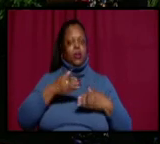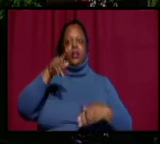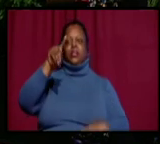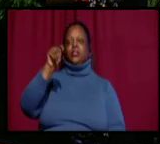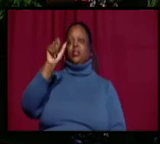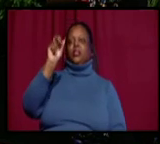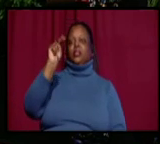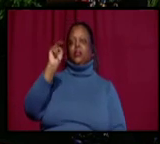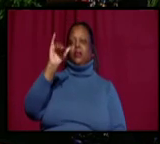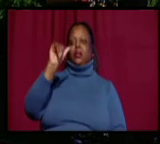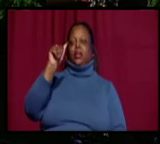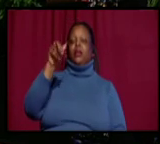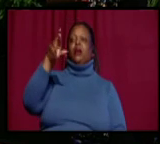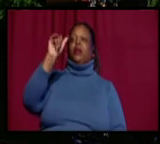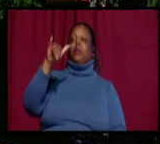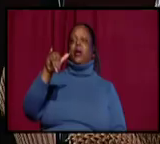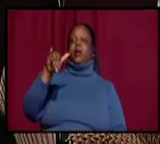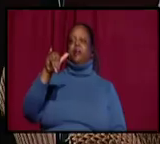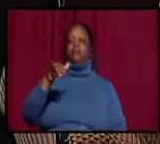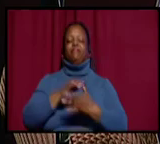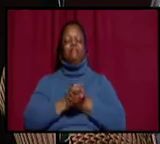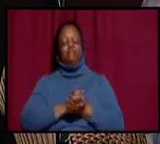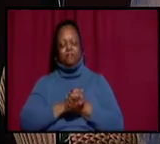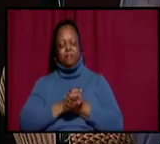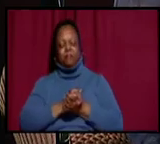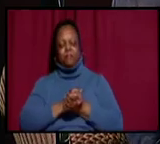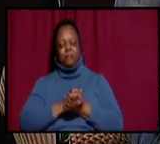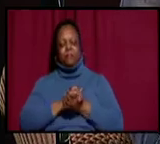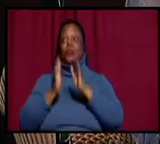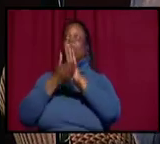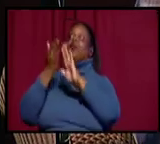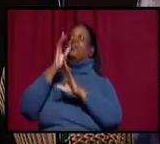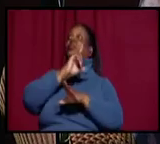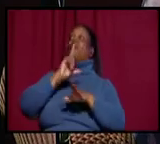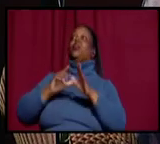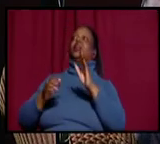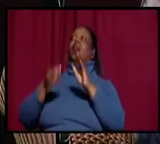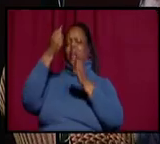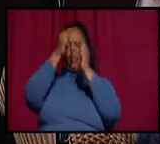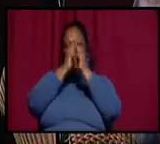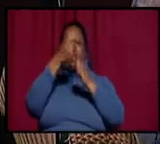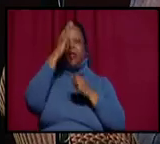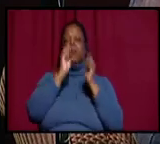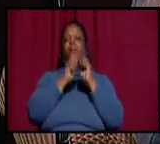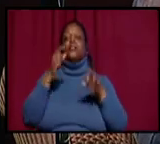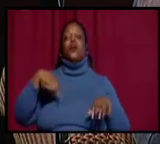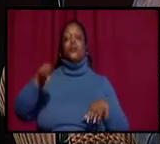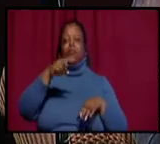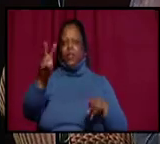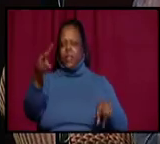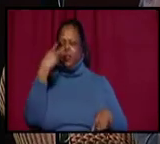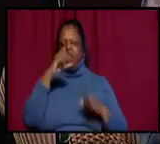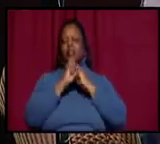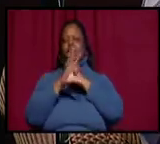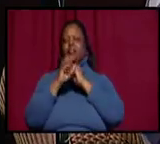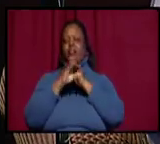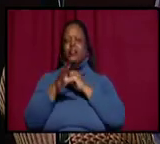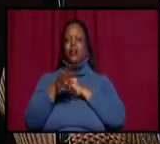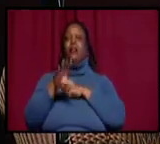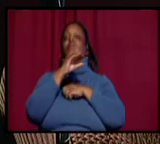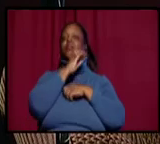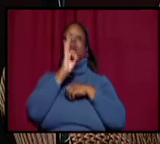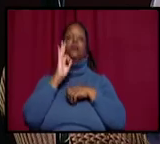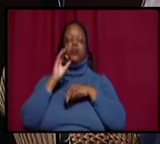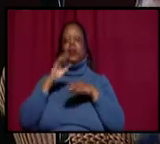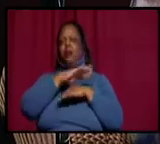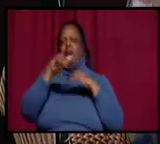Tanya Ray at this time. Praise the Lord. God bless you, Pastor. God bless everyone that's viewing this telecast. Those of you that are on Facebook